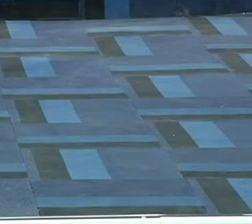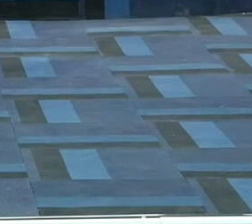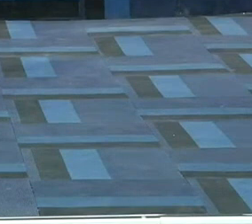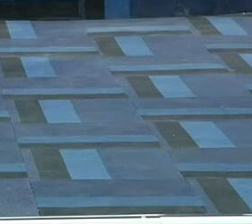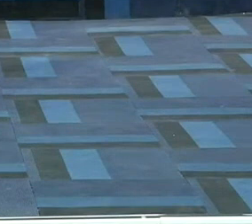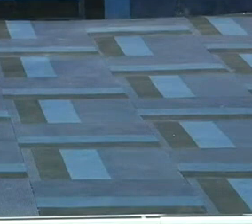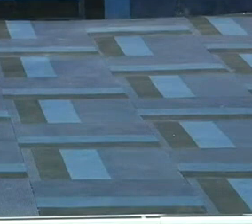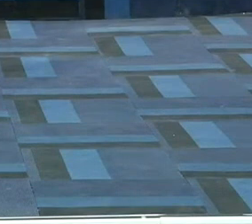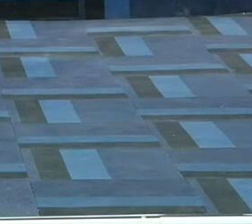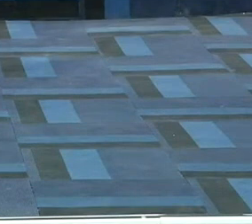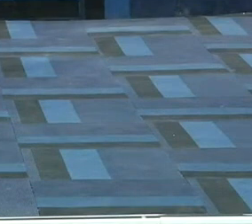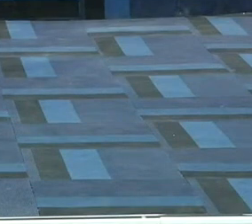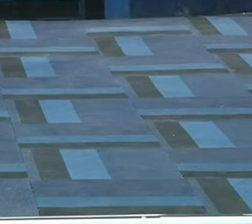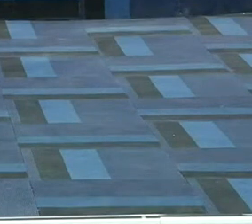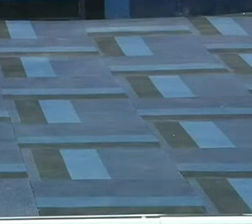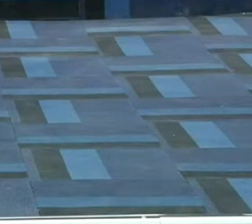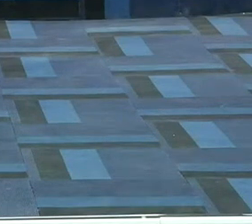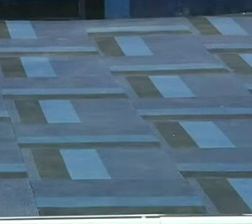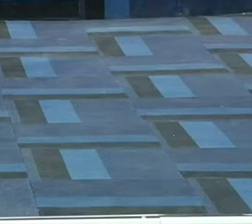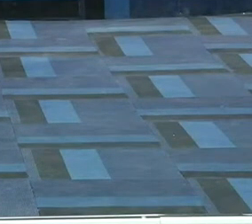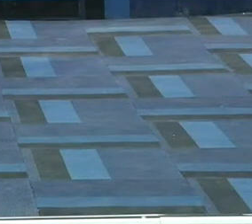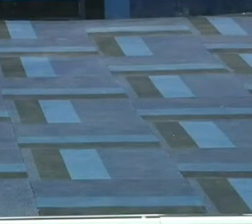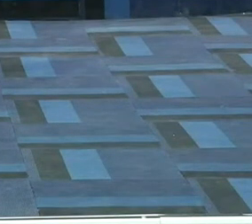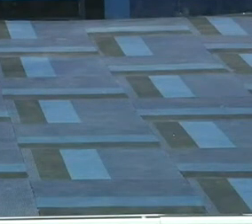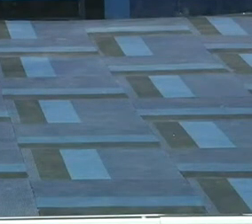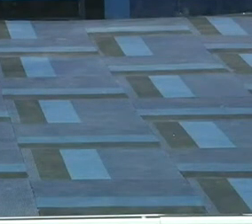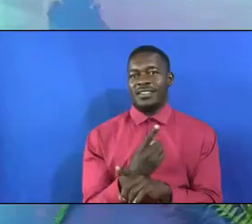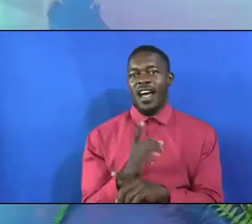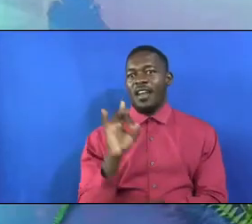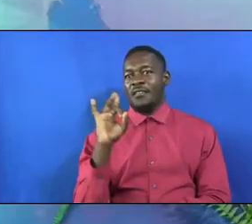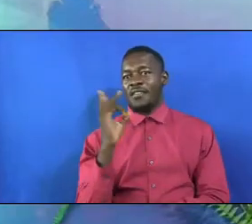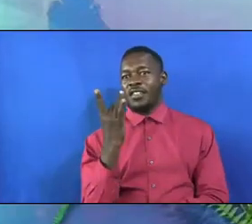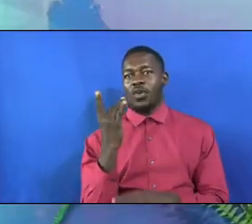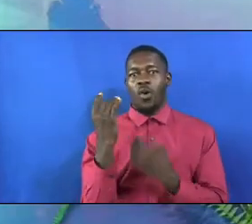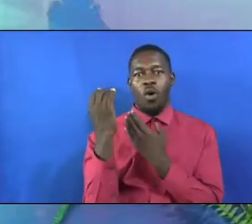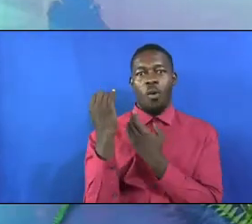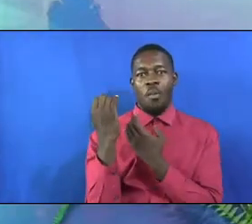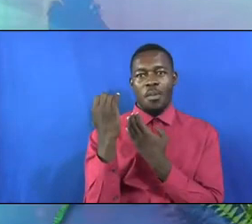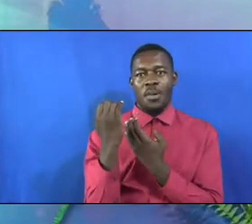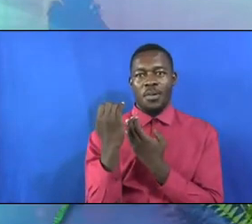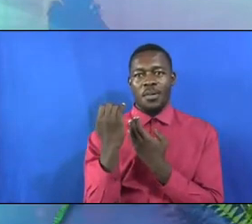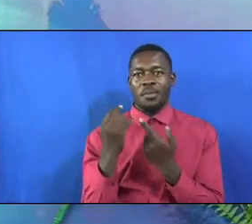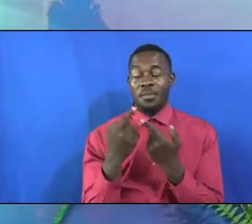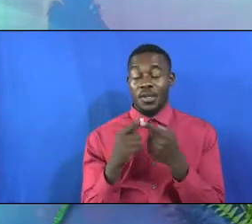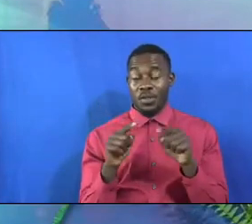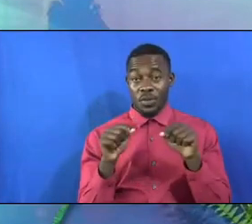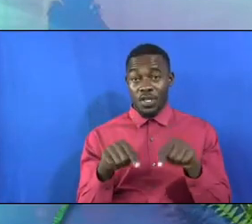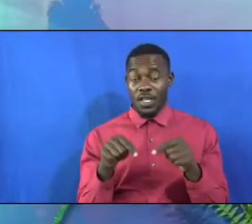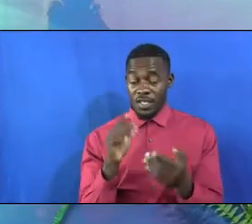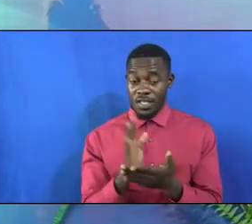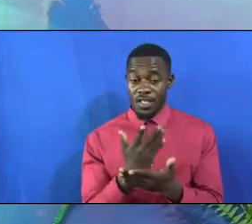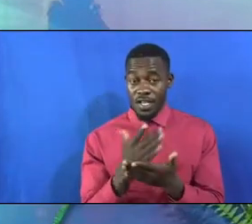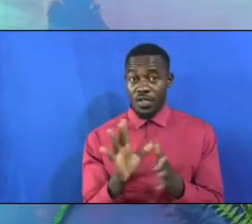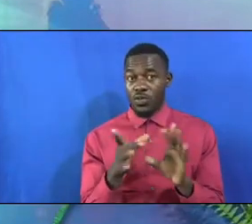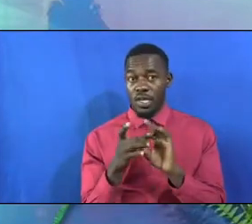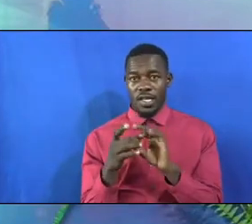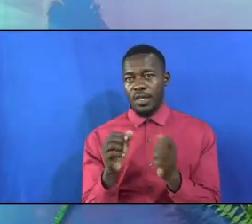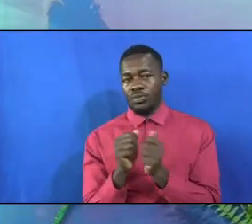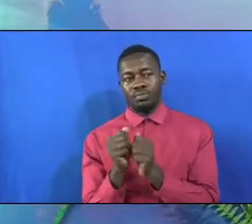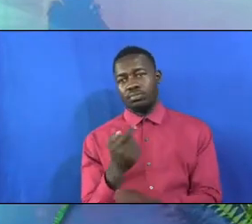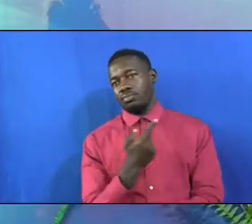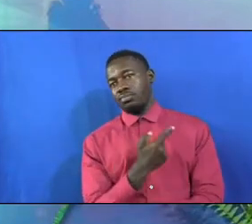in Advent Hope. And so God has given us a chance that we may share together.